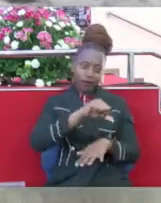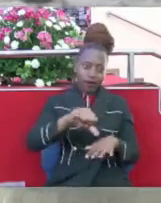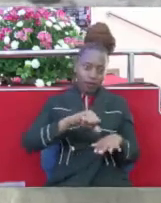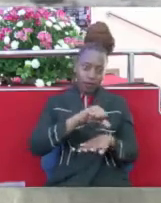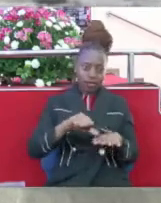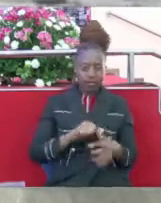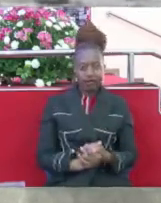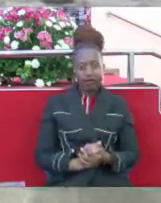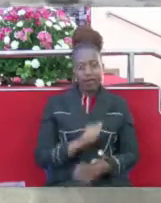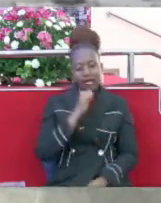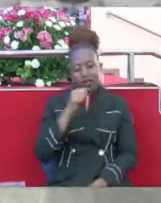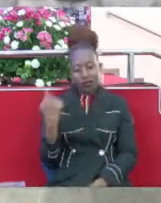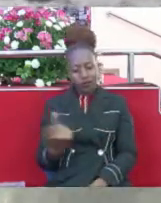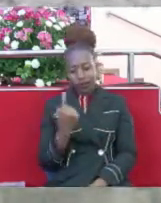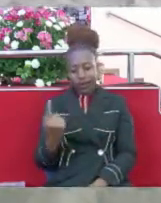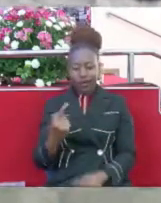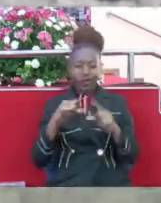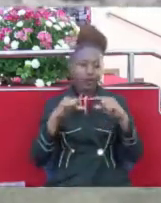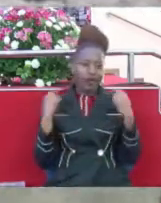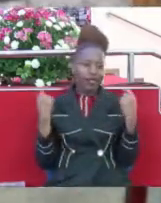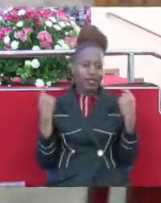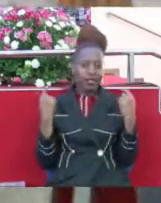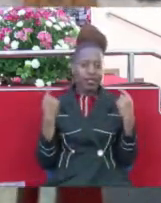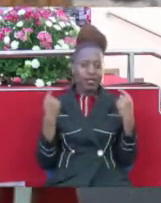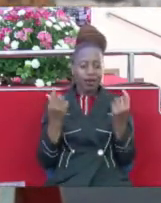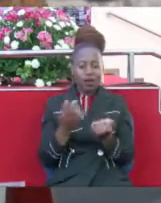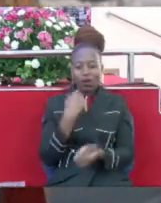the pastor or the bishop that requires to be anointed.